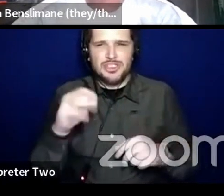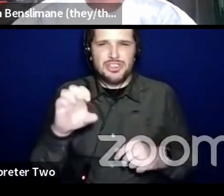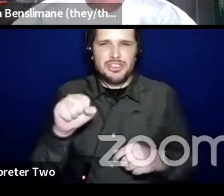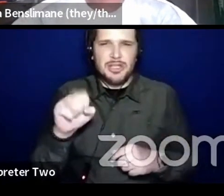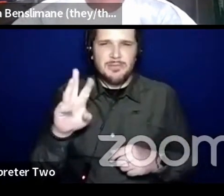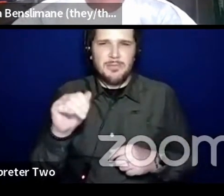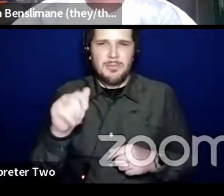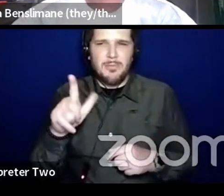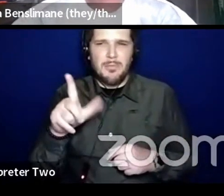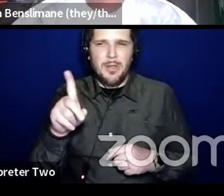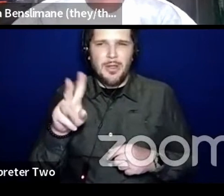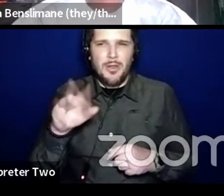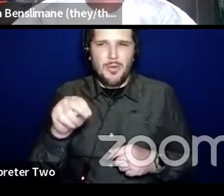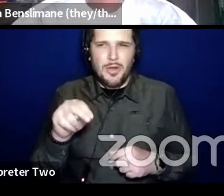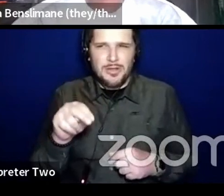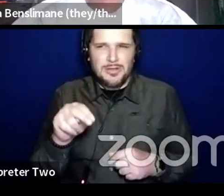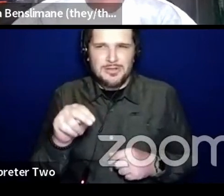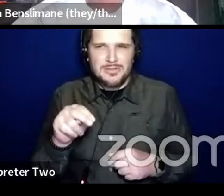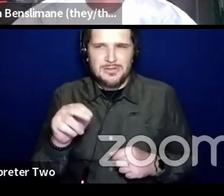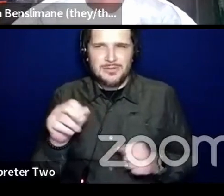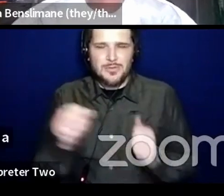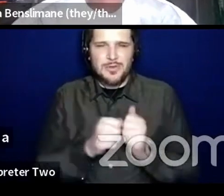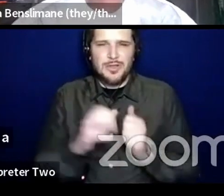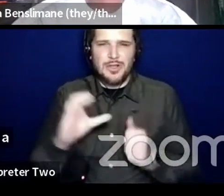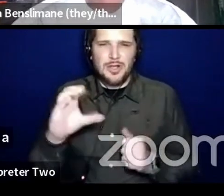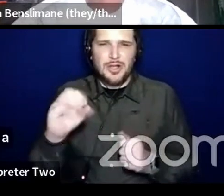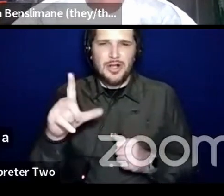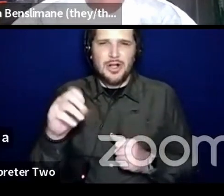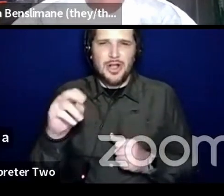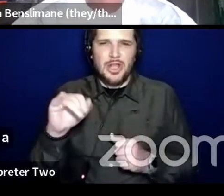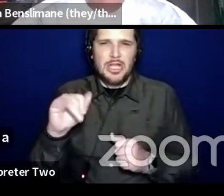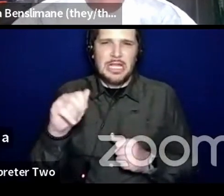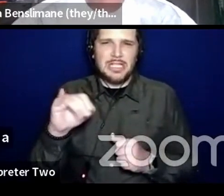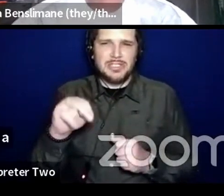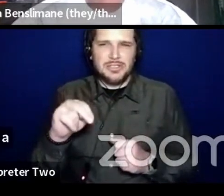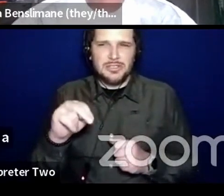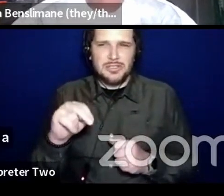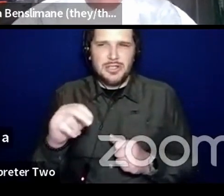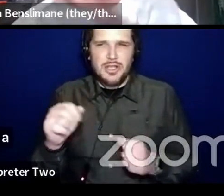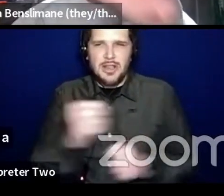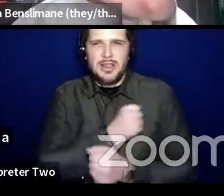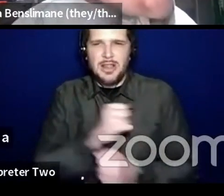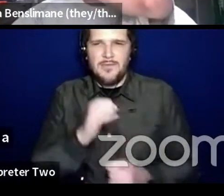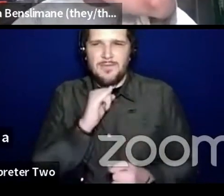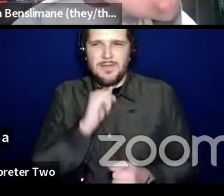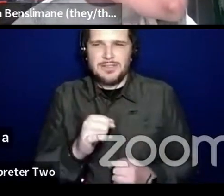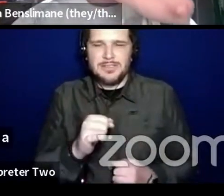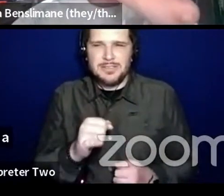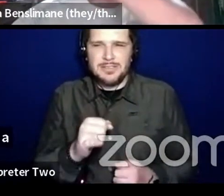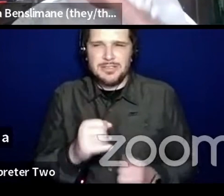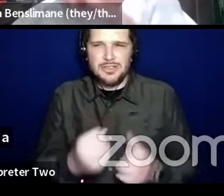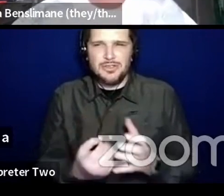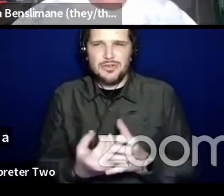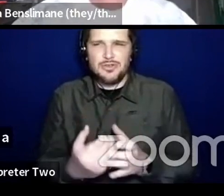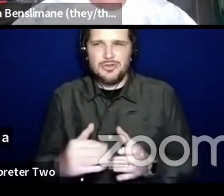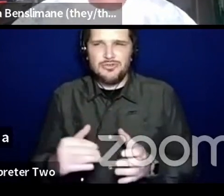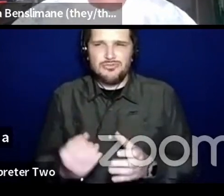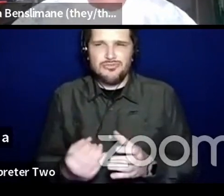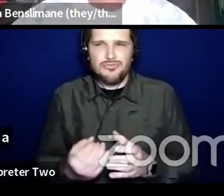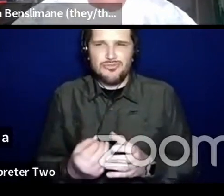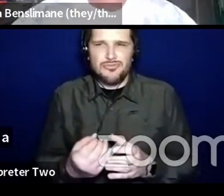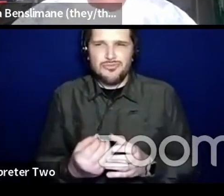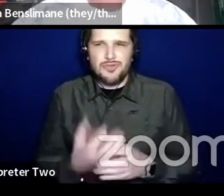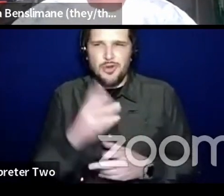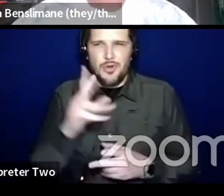where like the culmination of what he shares is love is a growing up. And like, I think, I don't